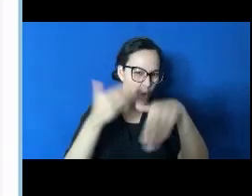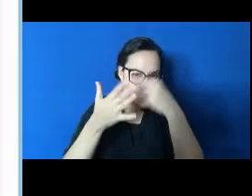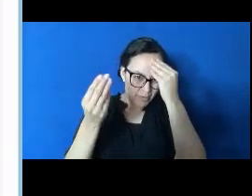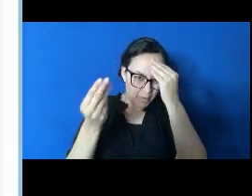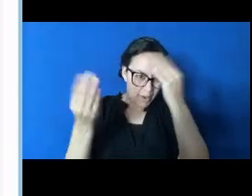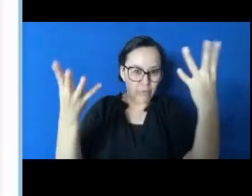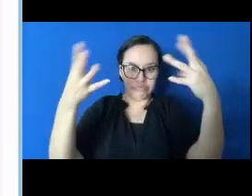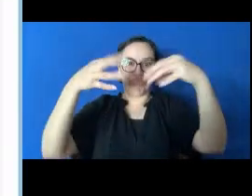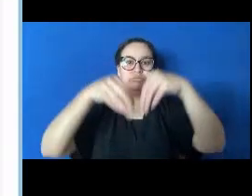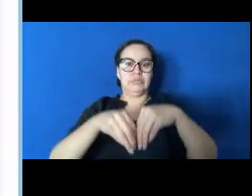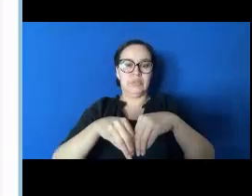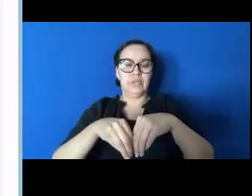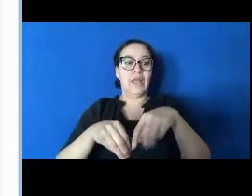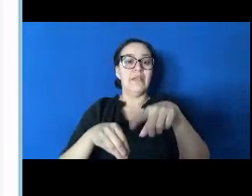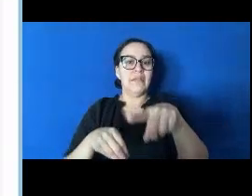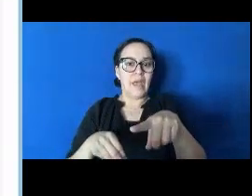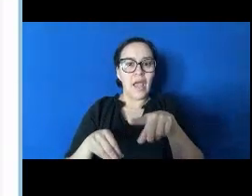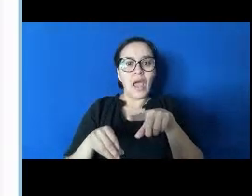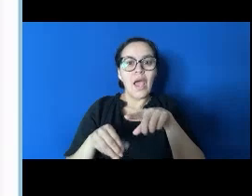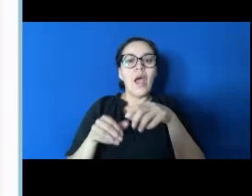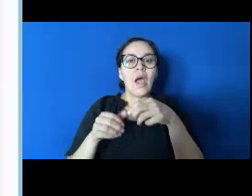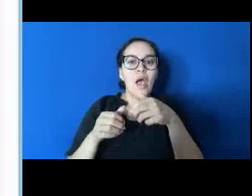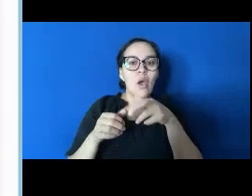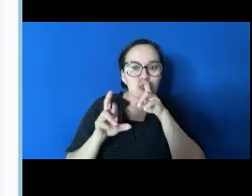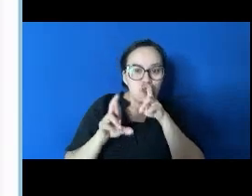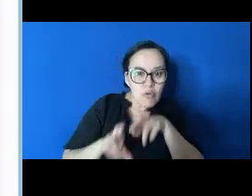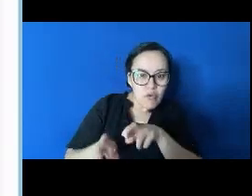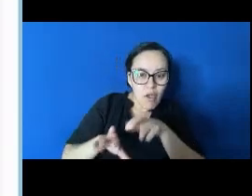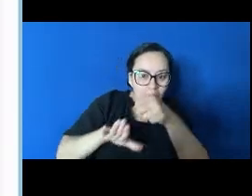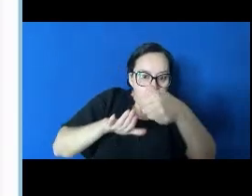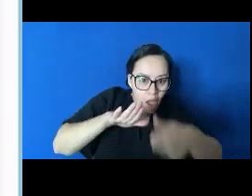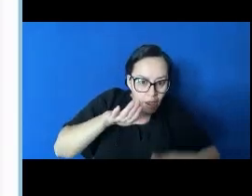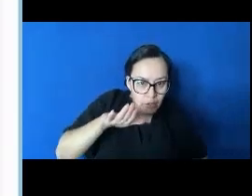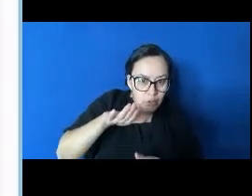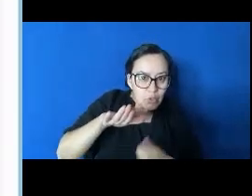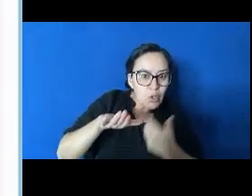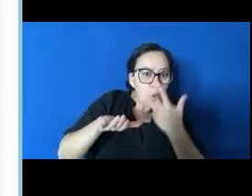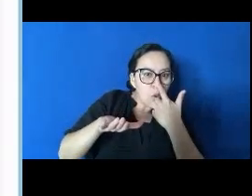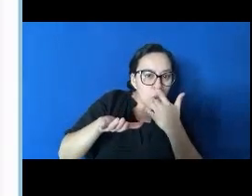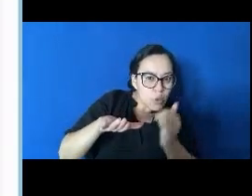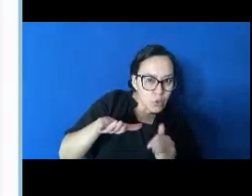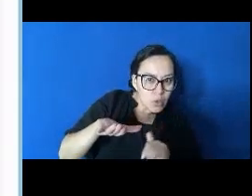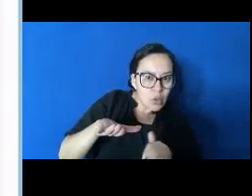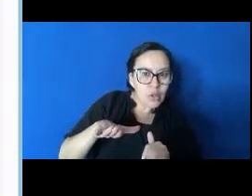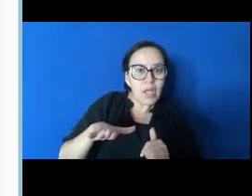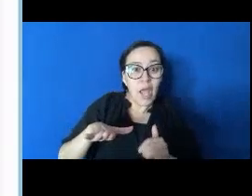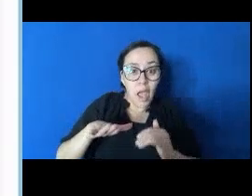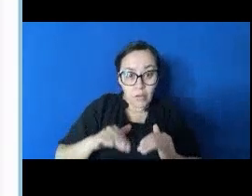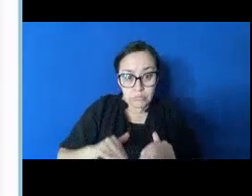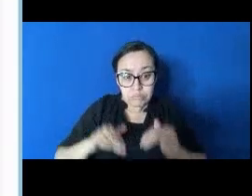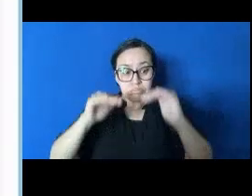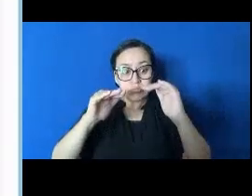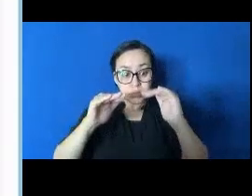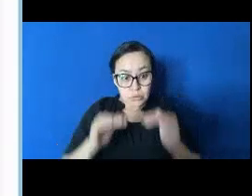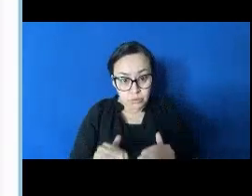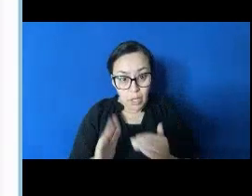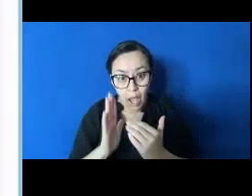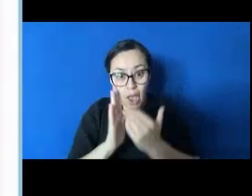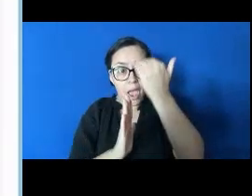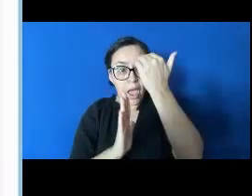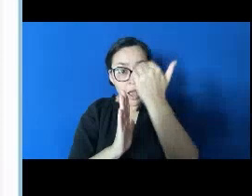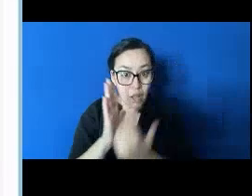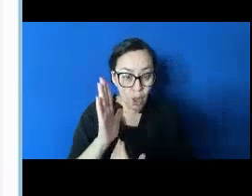would be the climatology of the river, and it tells you what rivers are above average or